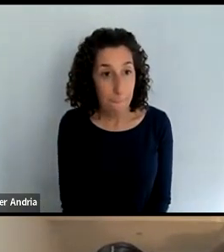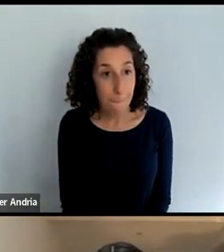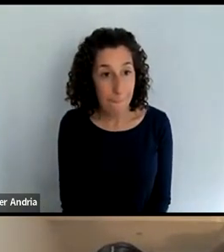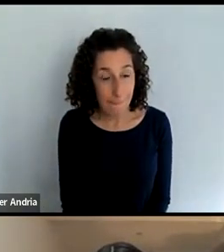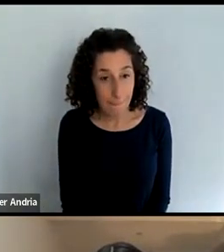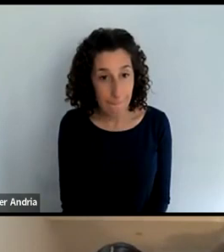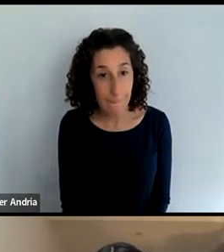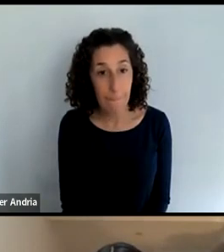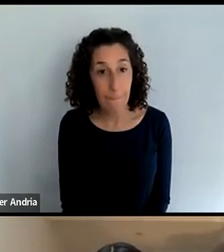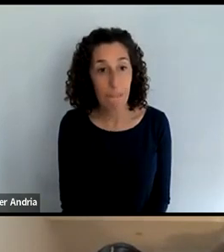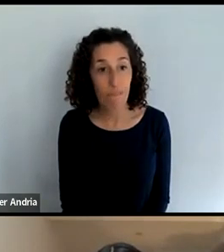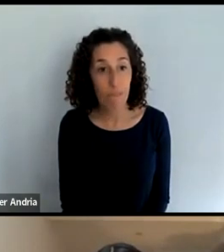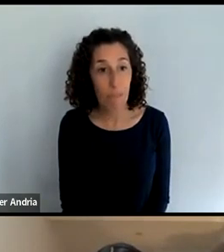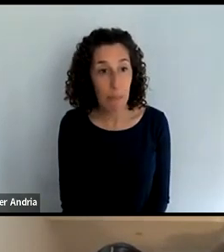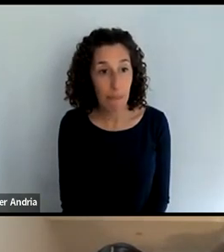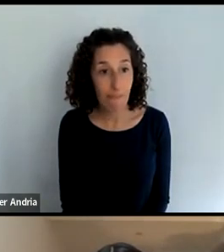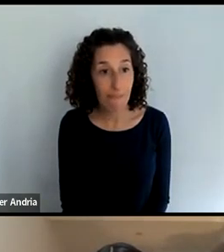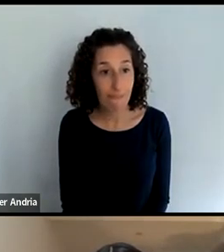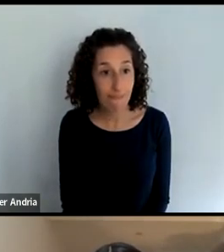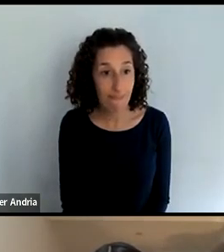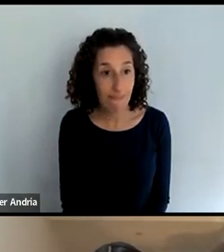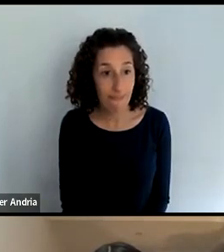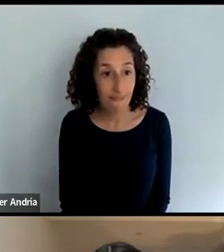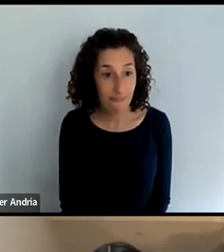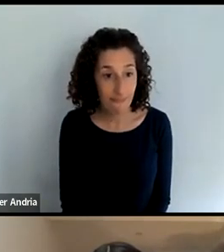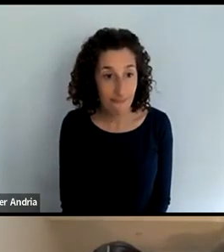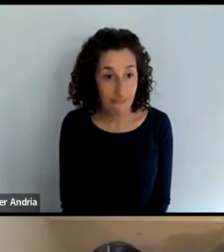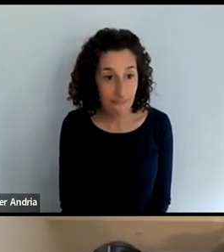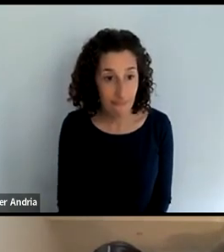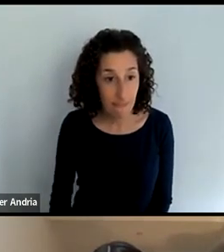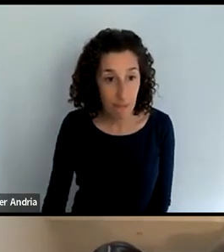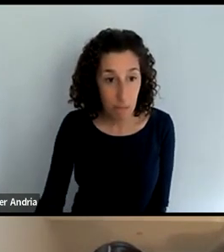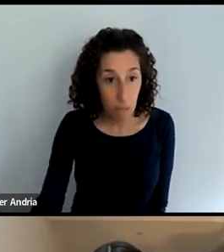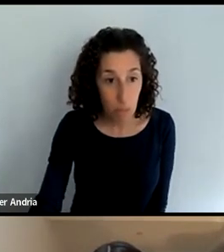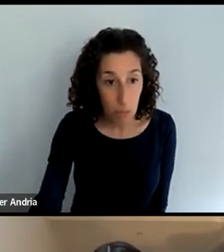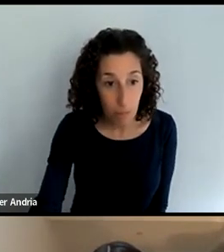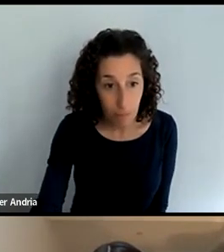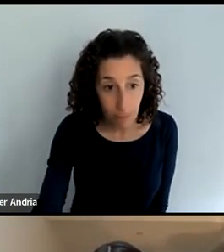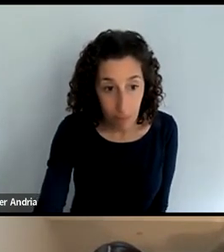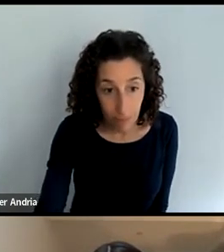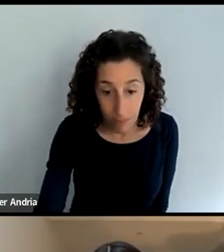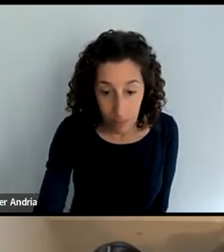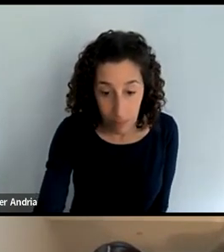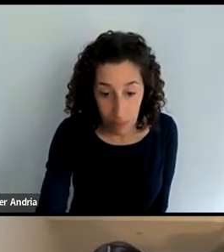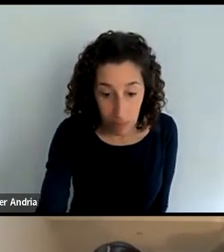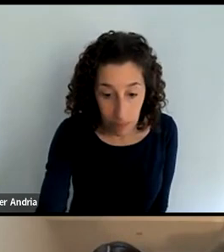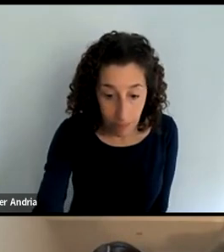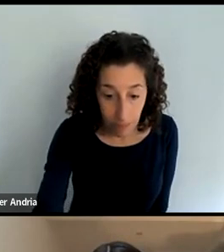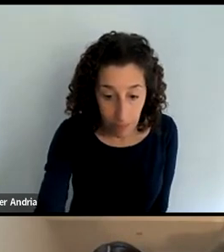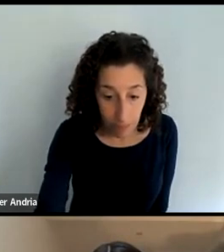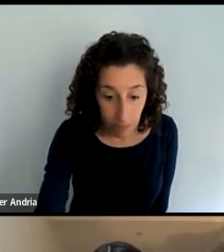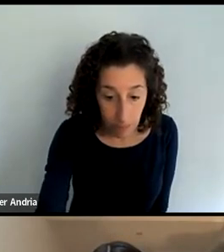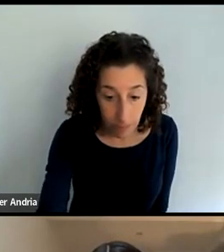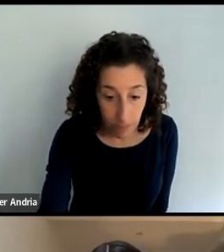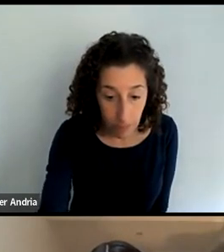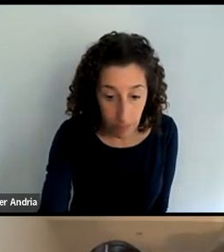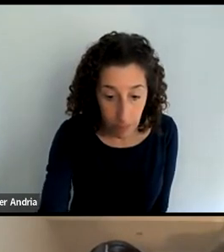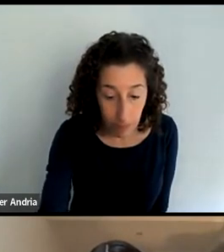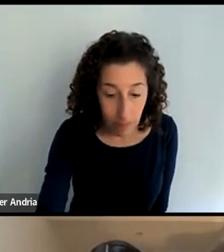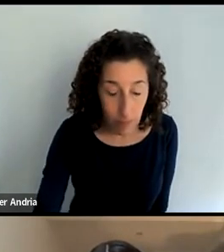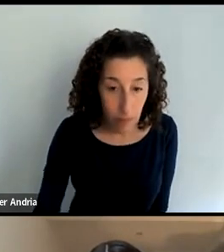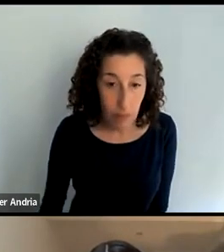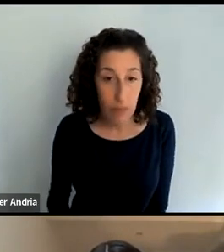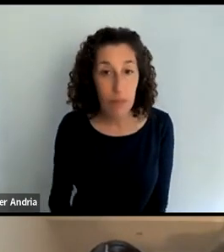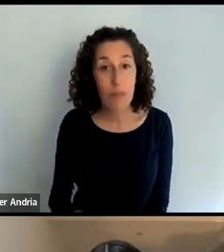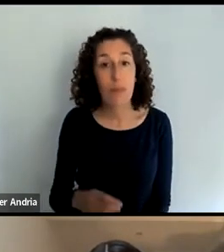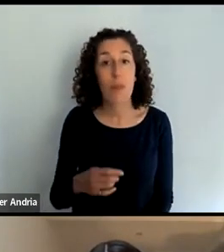Janice, are you want to try again? Can you hear me now? Yes. All right. What I